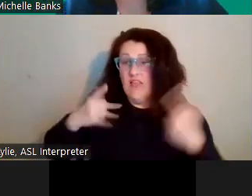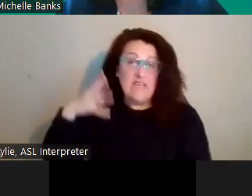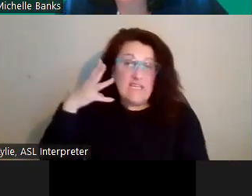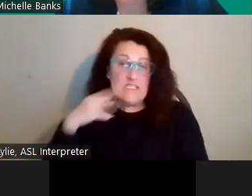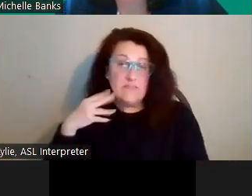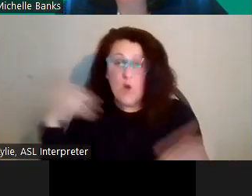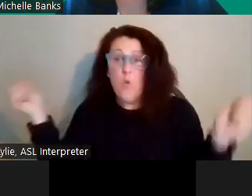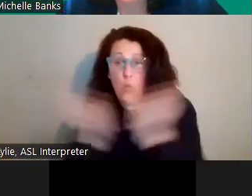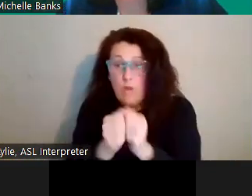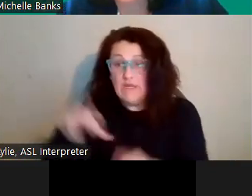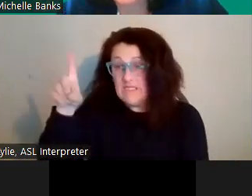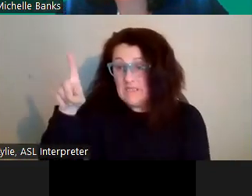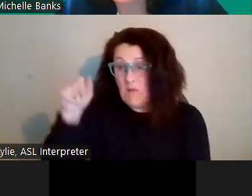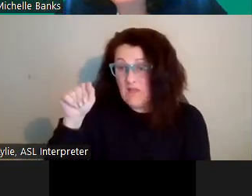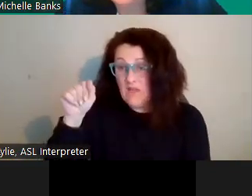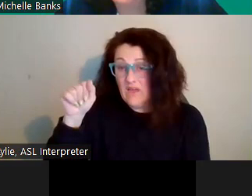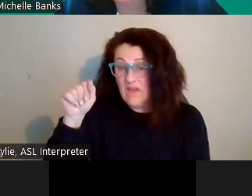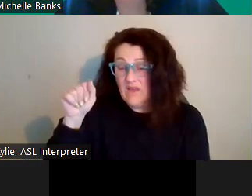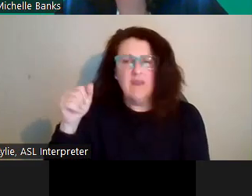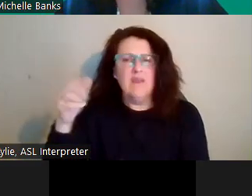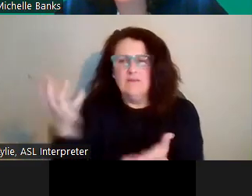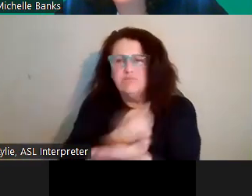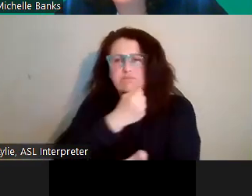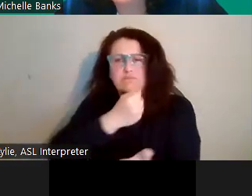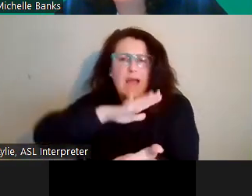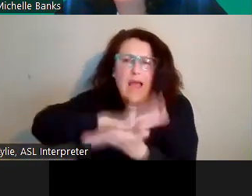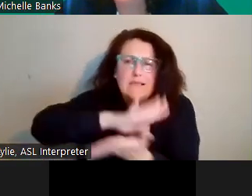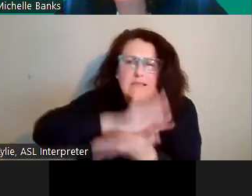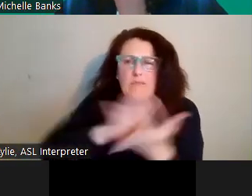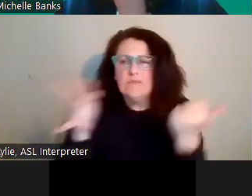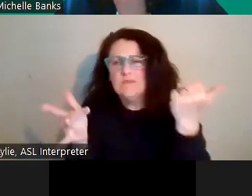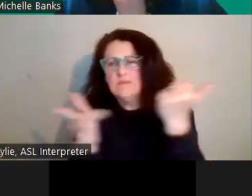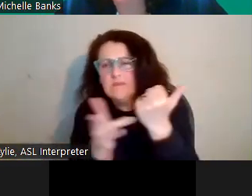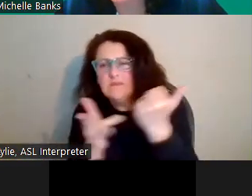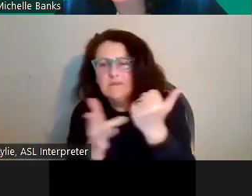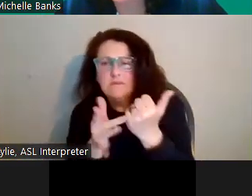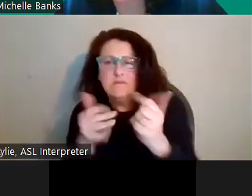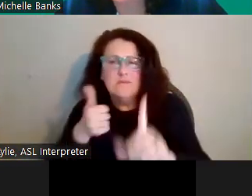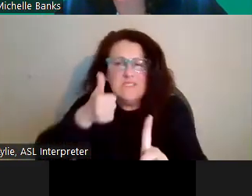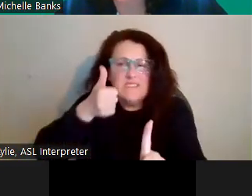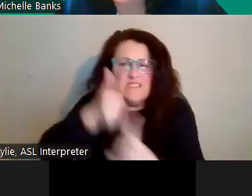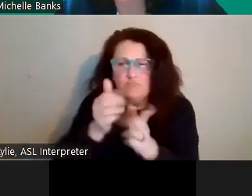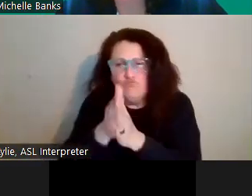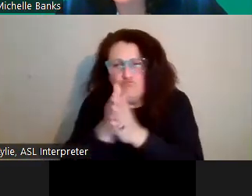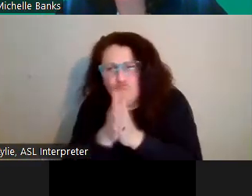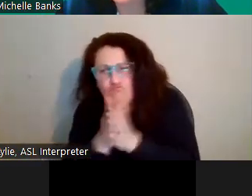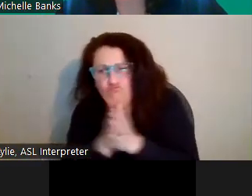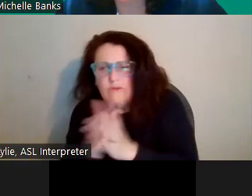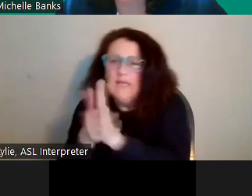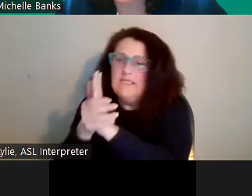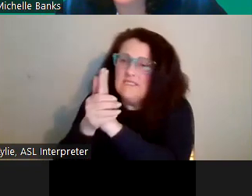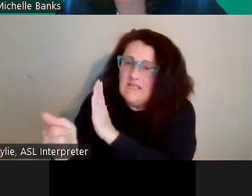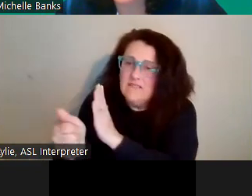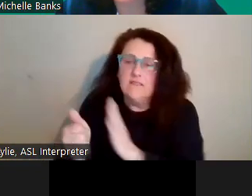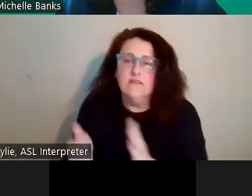disability often acquire academic, technical, and self-determination skills, and they find ways